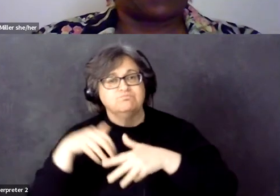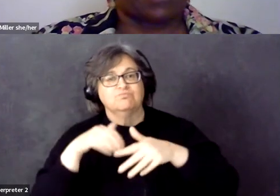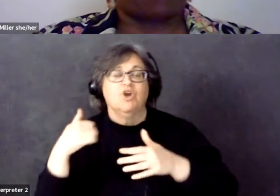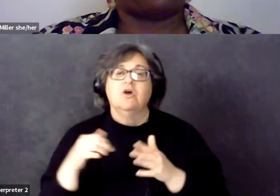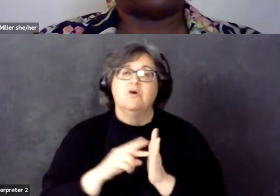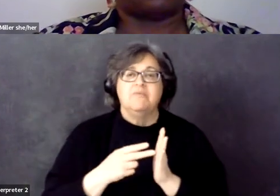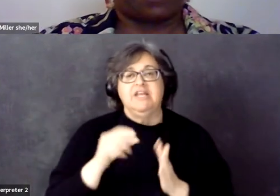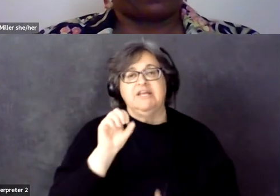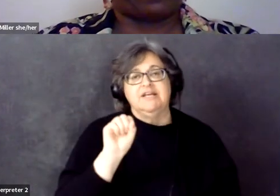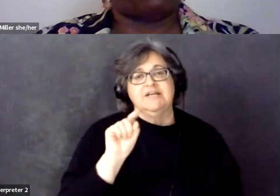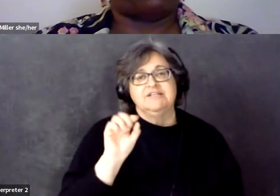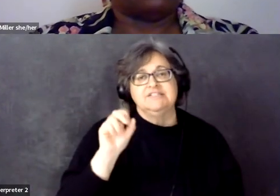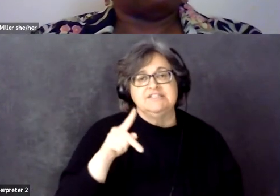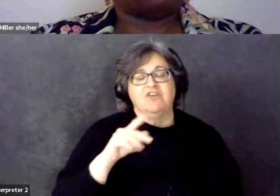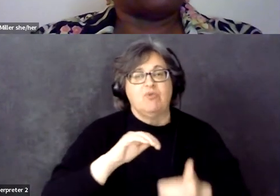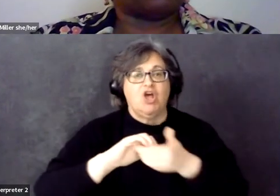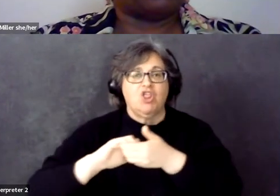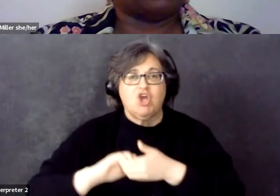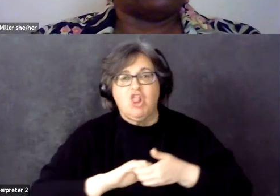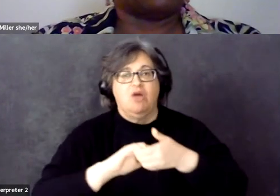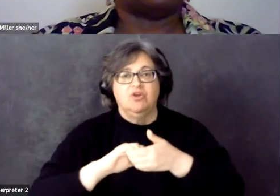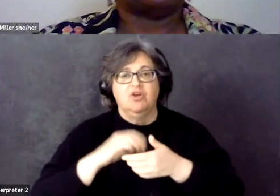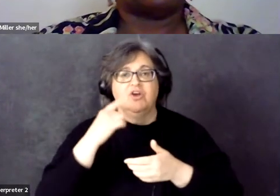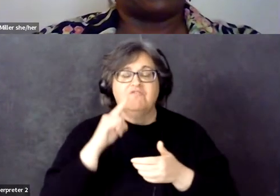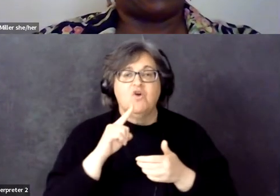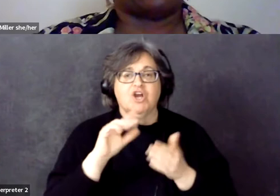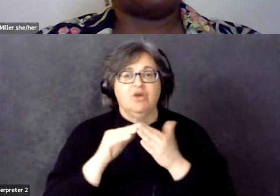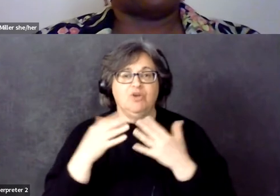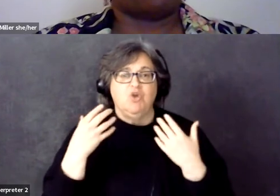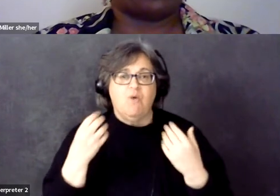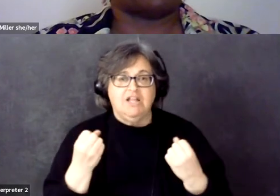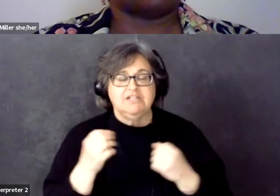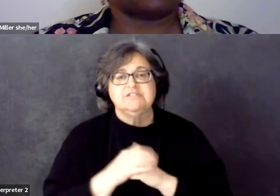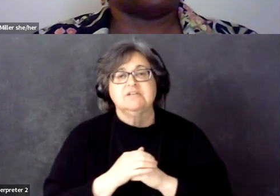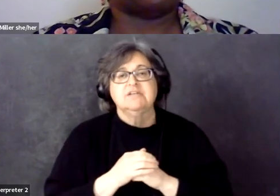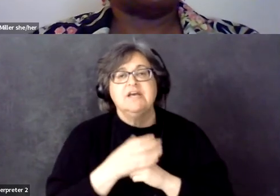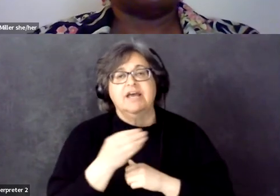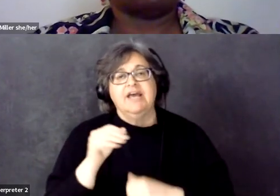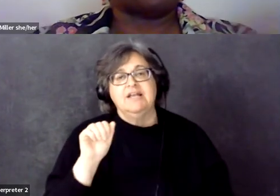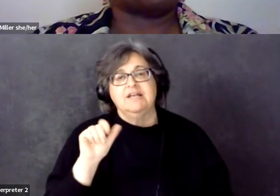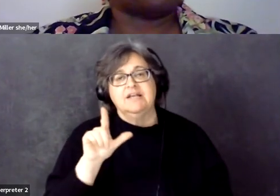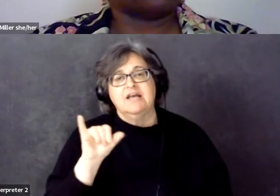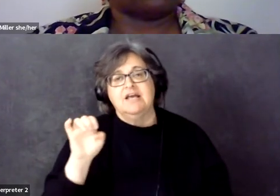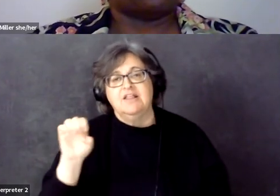meaning STOP, the Collaborative for Community Wellness, and allies